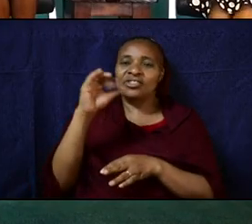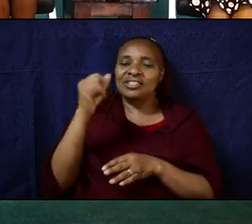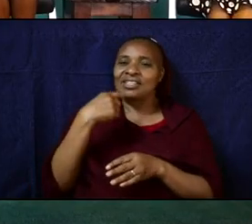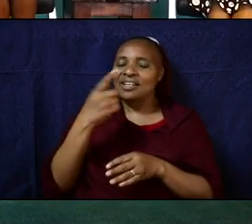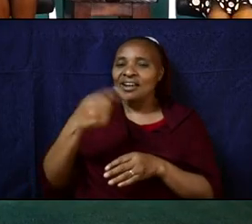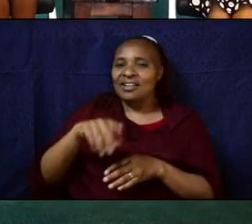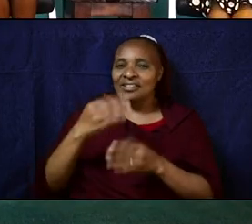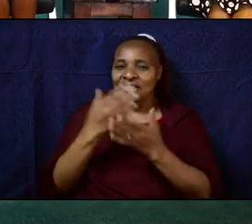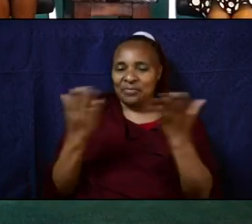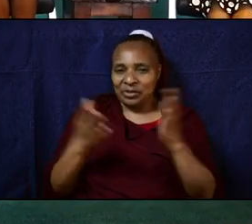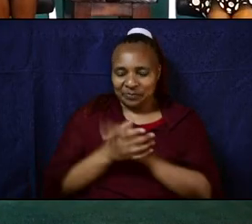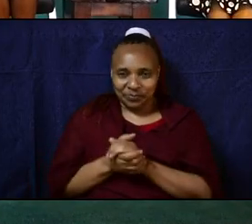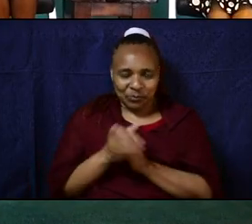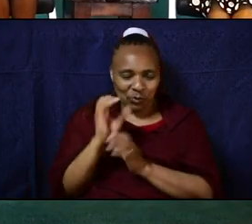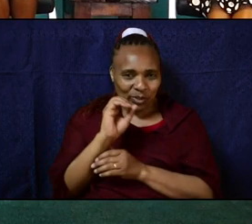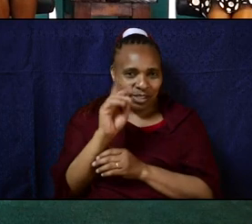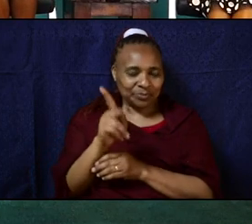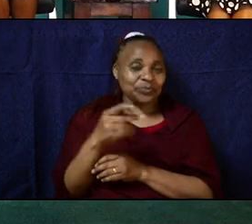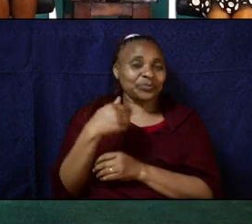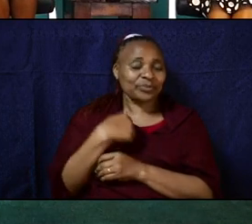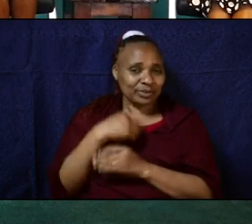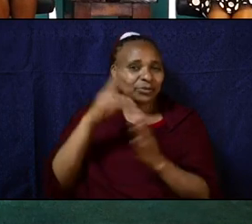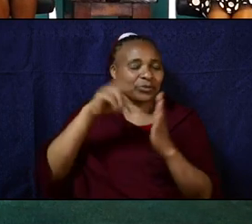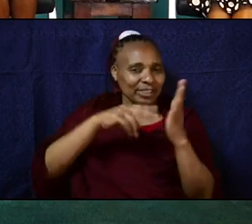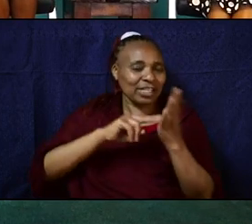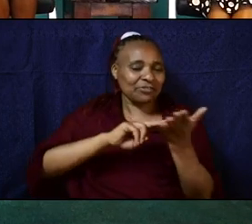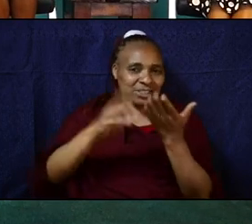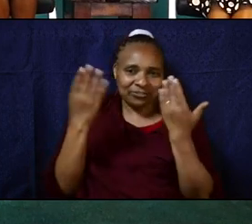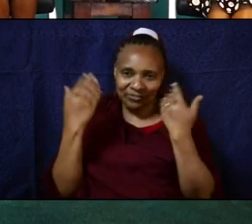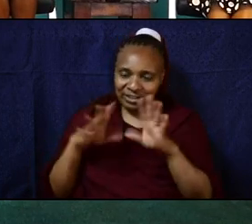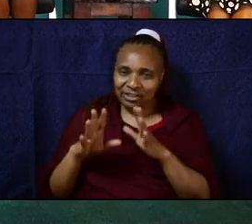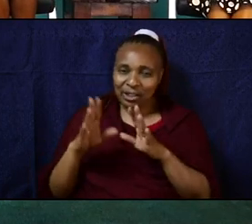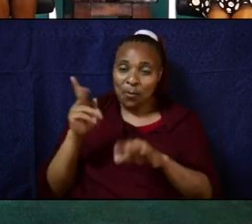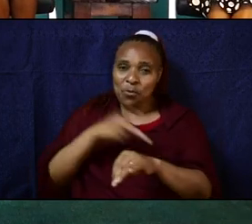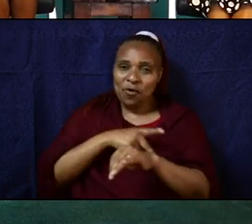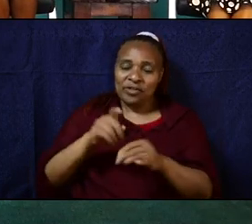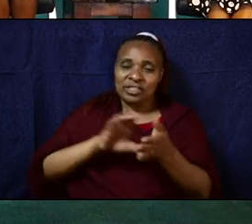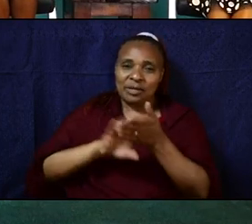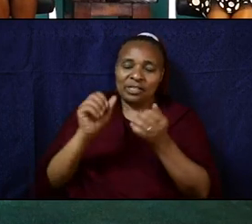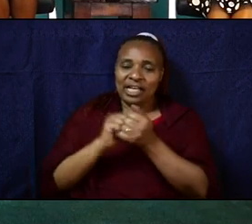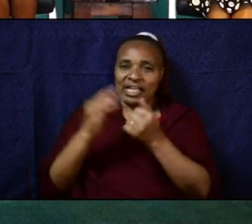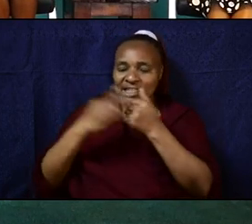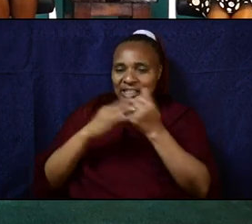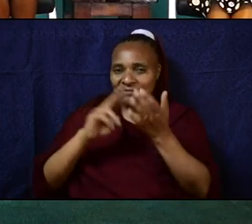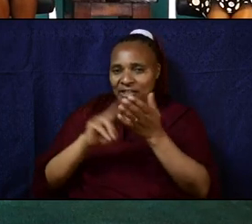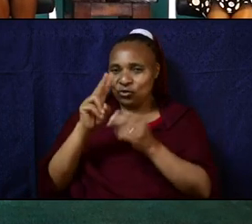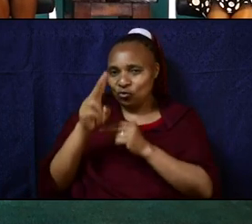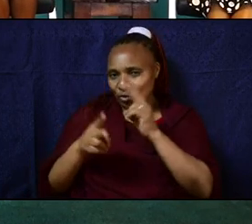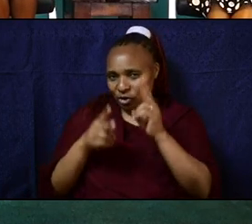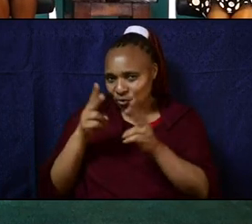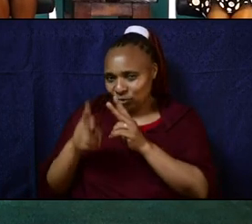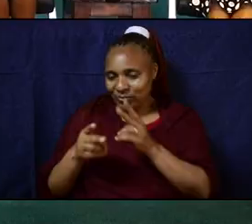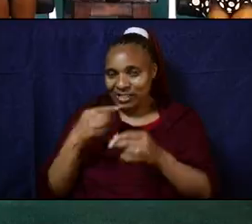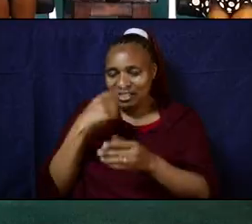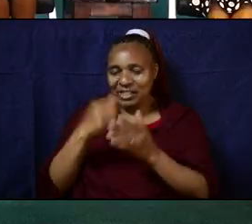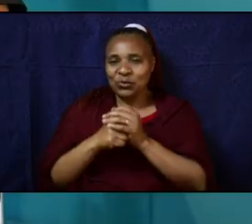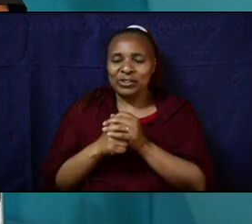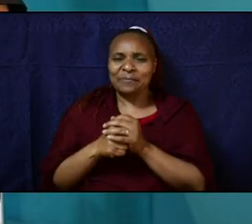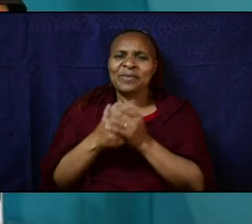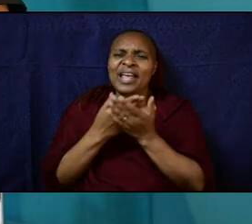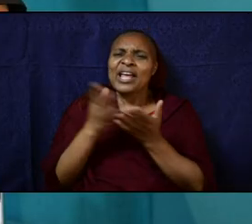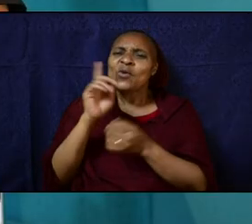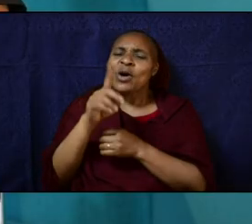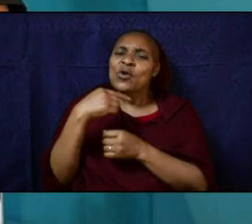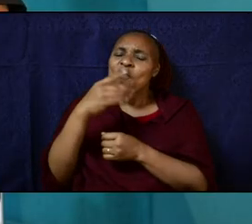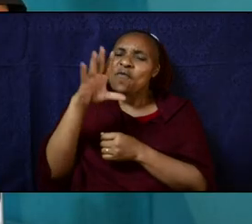Right. So we have read a verse from Proverbs chapter 18, verse 22. And it says that he who finds